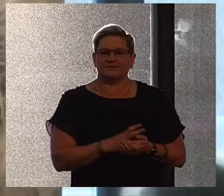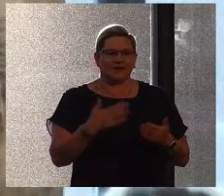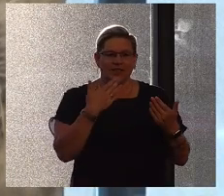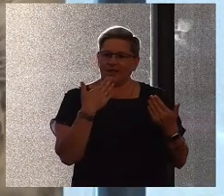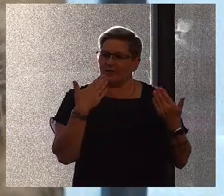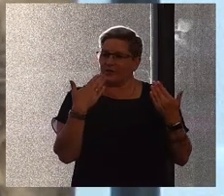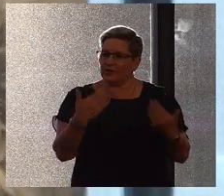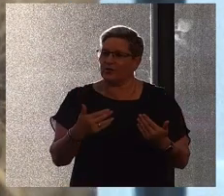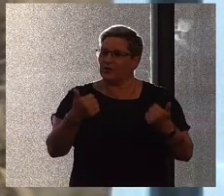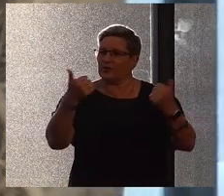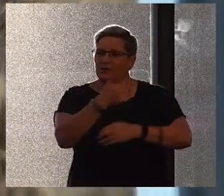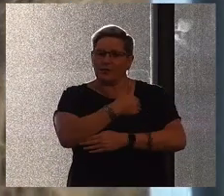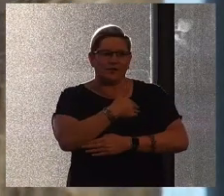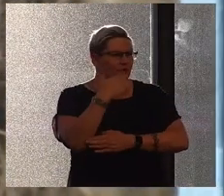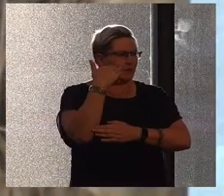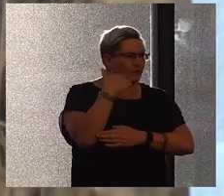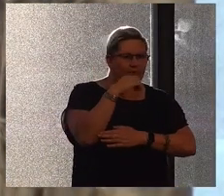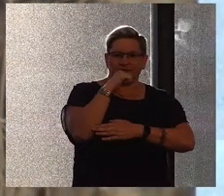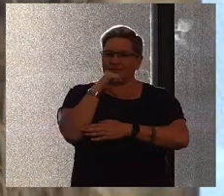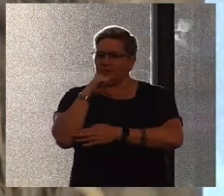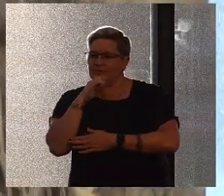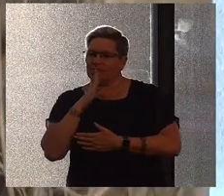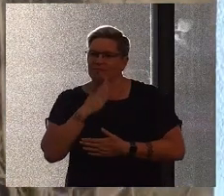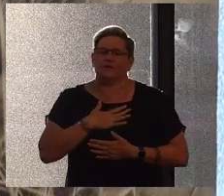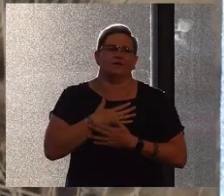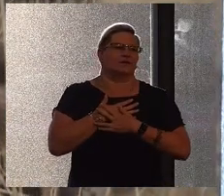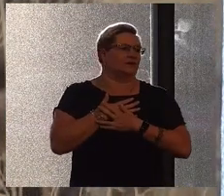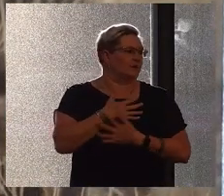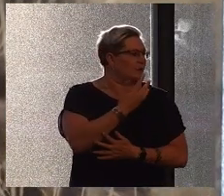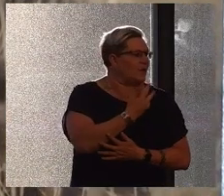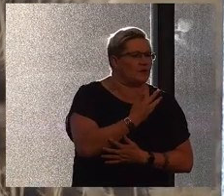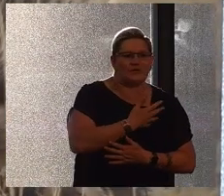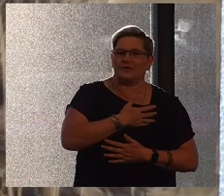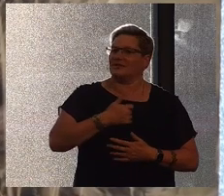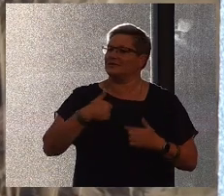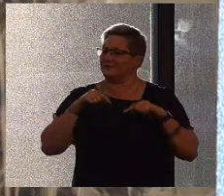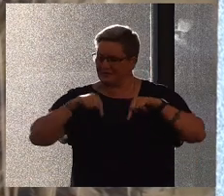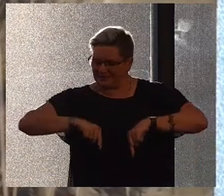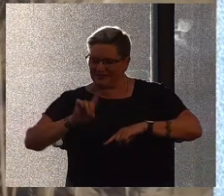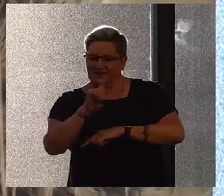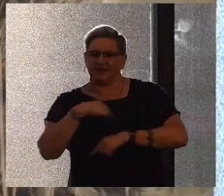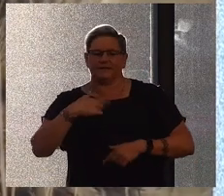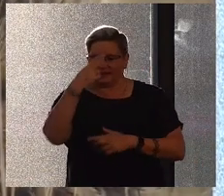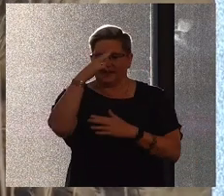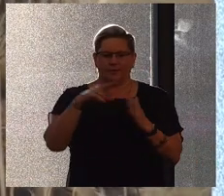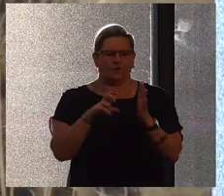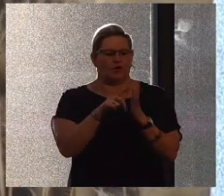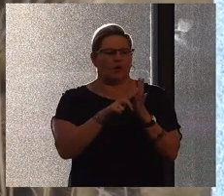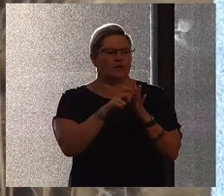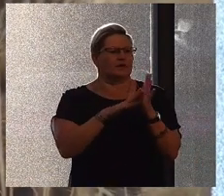Thank you very much. And good morning, ladies and gentlemen. It is an honour and a privilege to be here today. My name is Colin Hunter